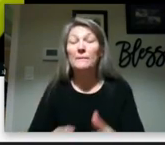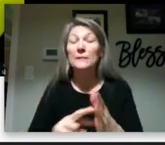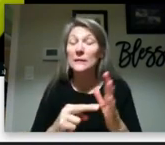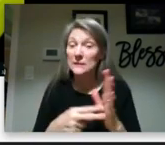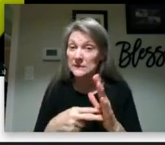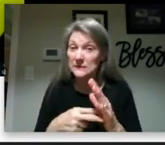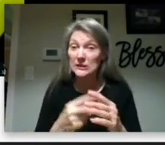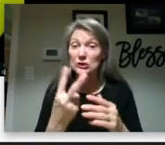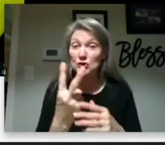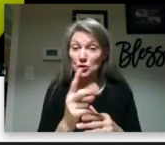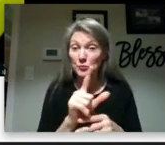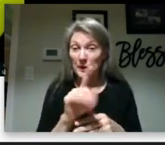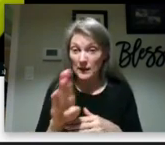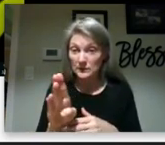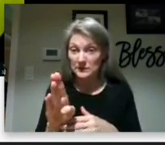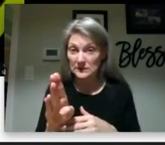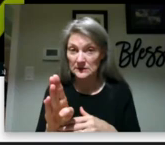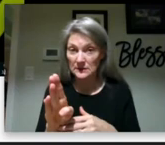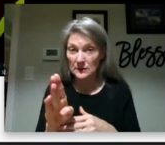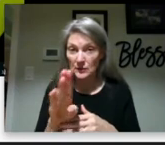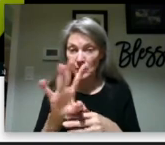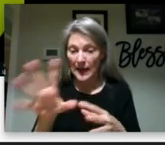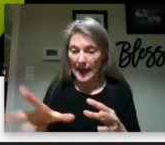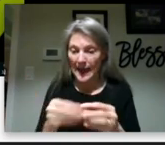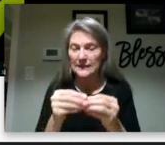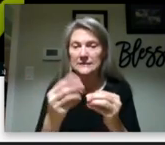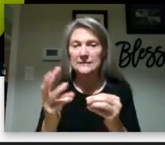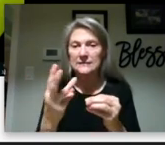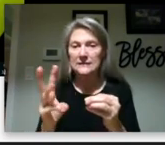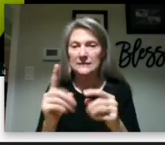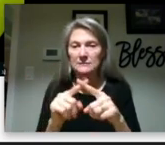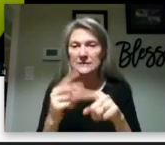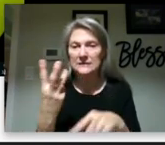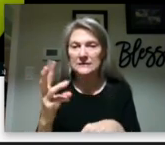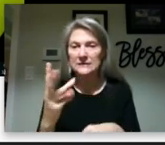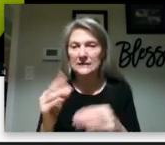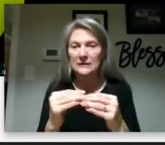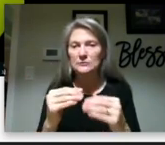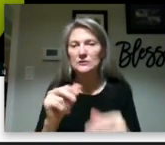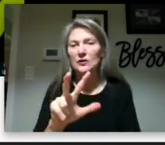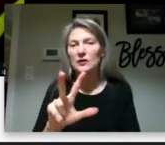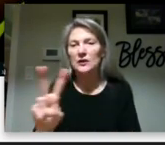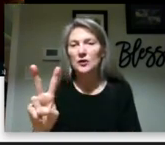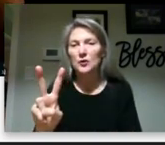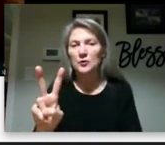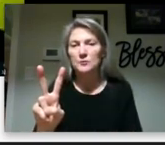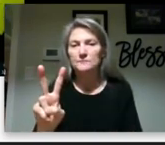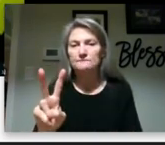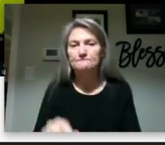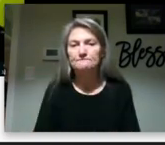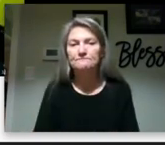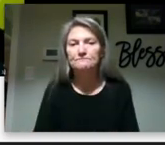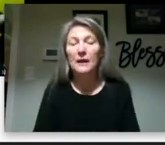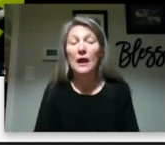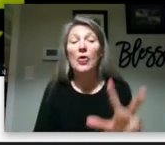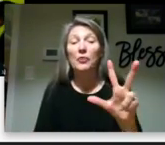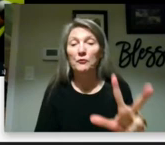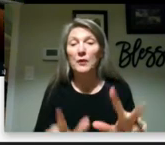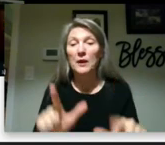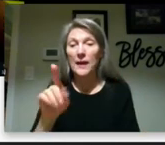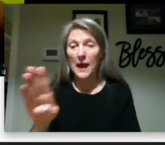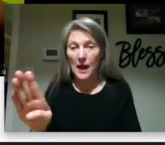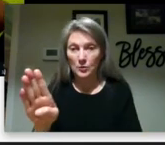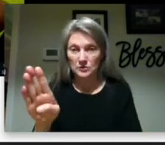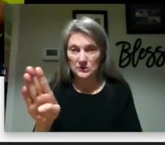in 2 pounds, I could add another 16. 16 plus 16 is 32. 3 pounds,